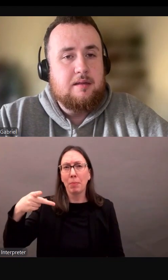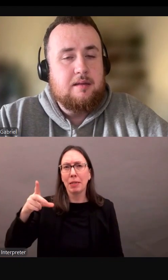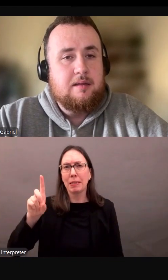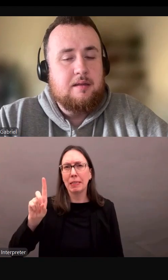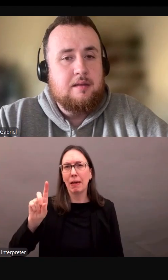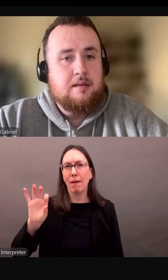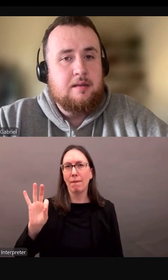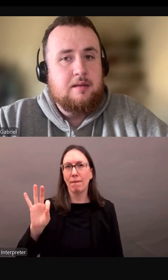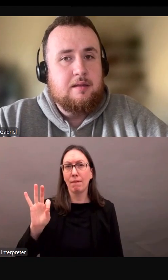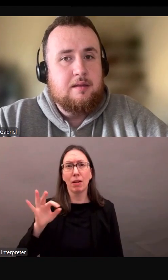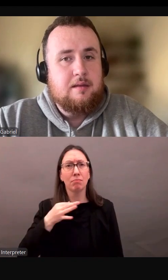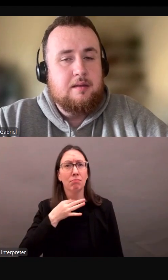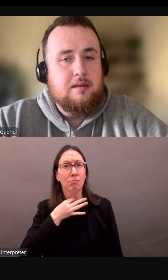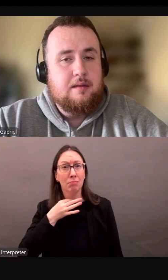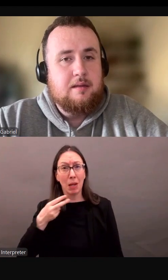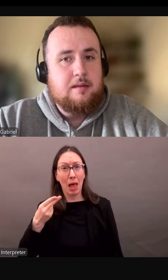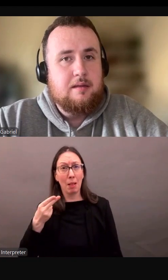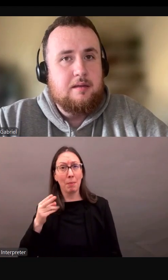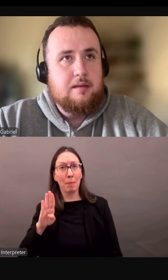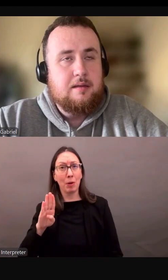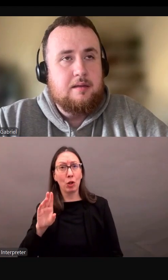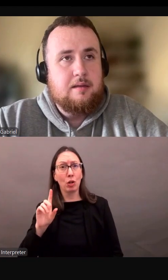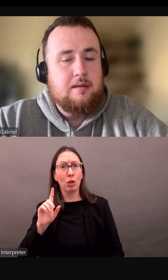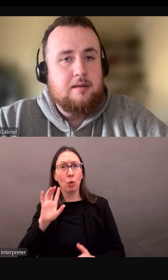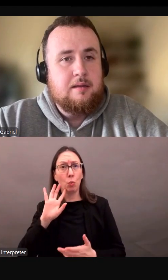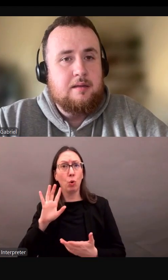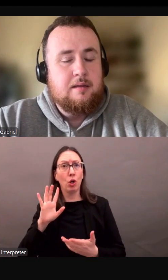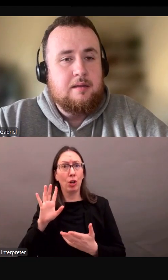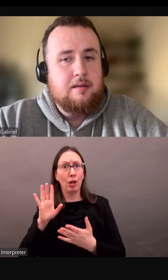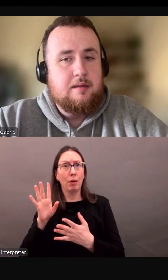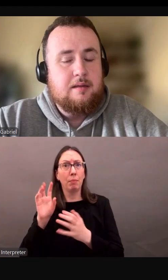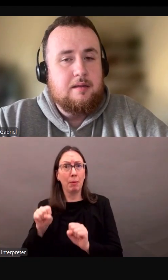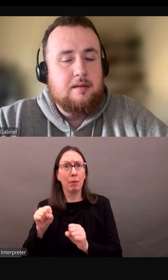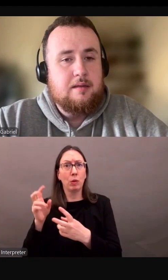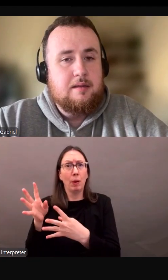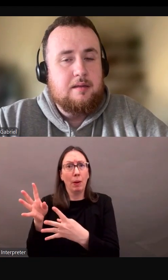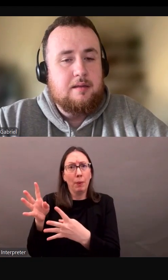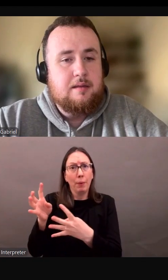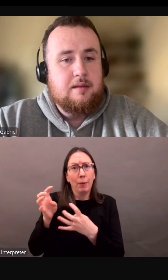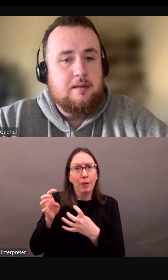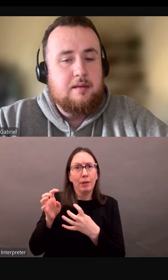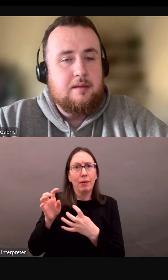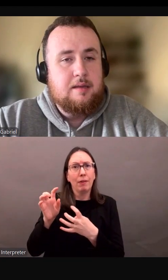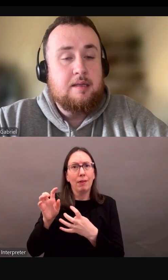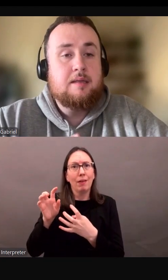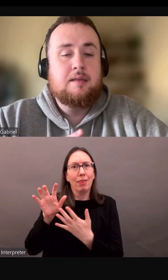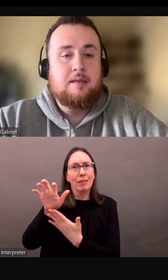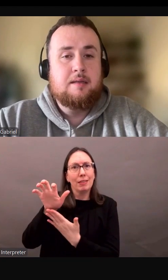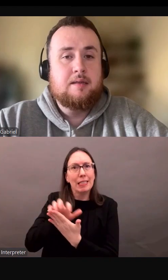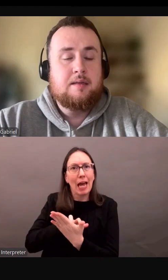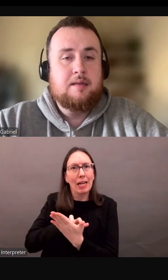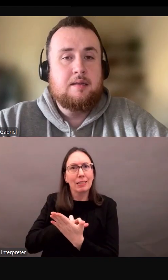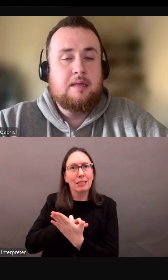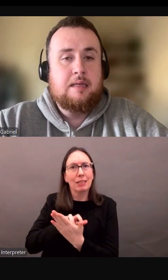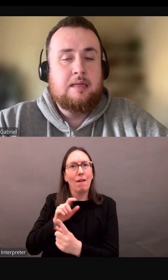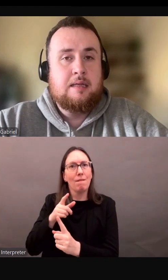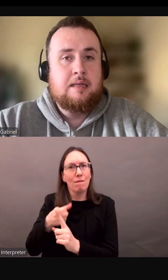would Helperbird work to extract the text from the image of the PDF?